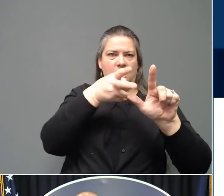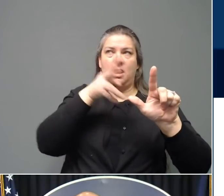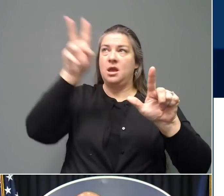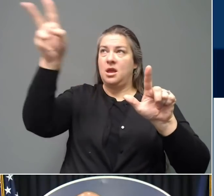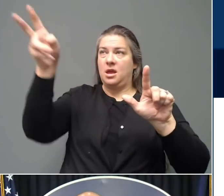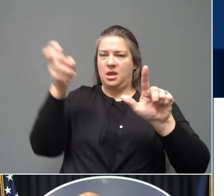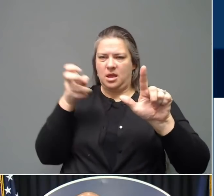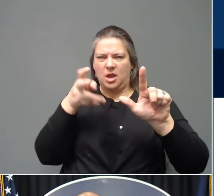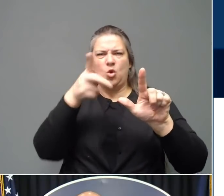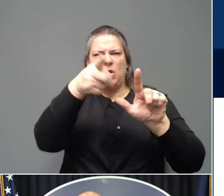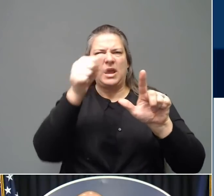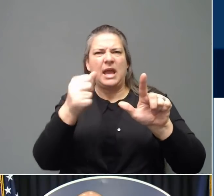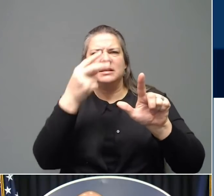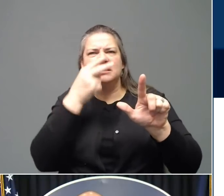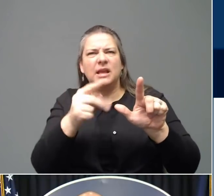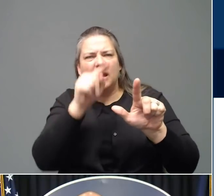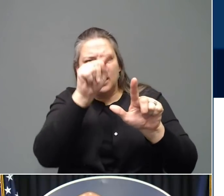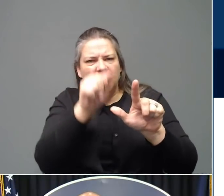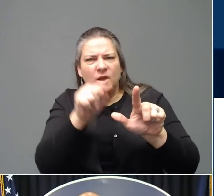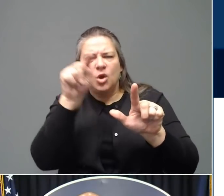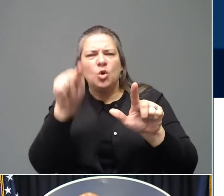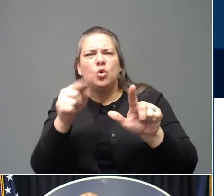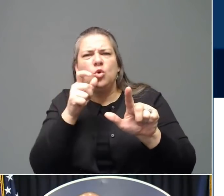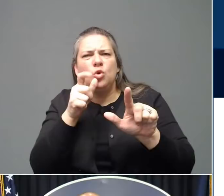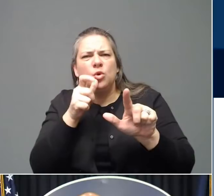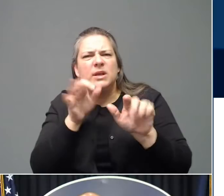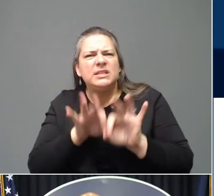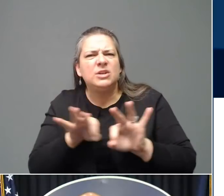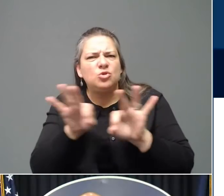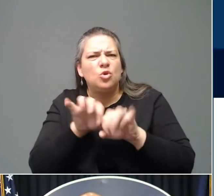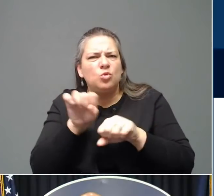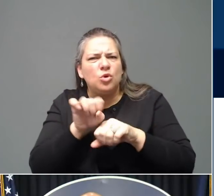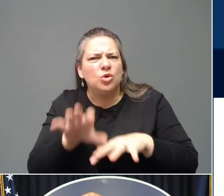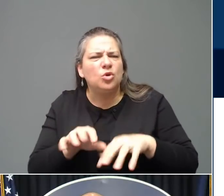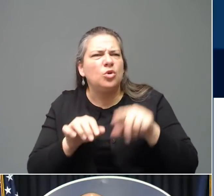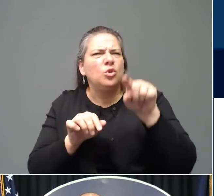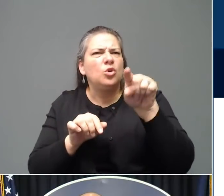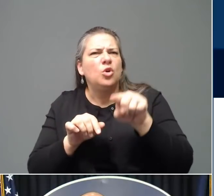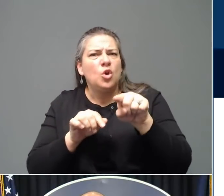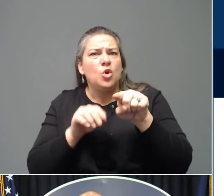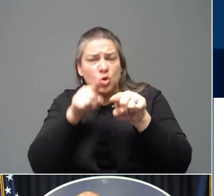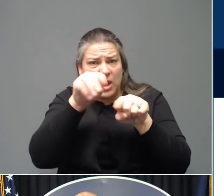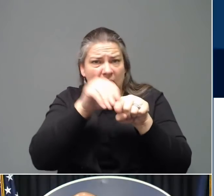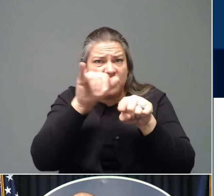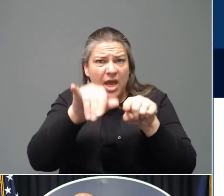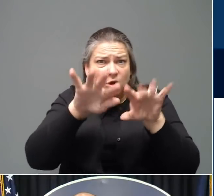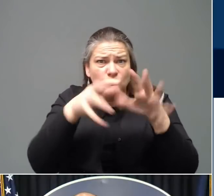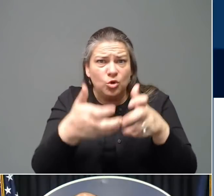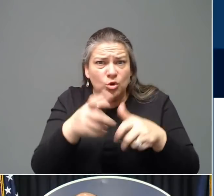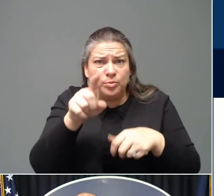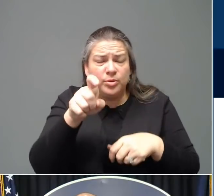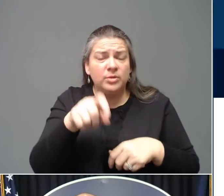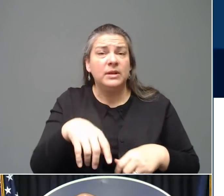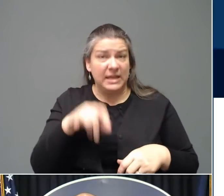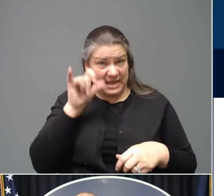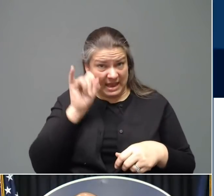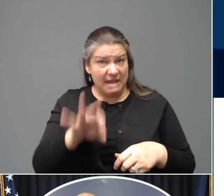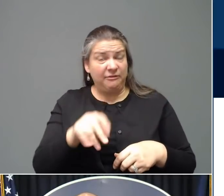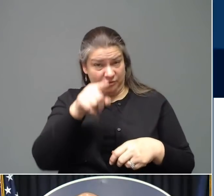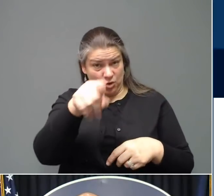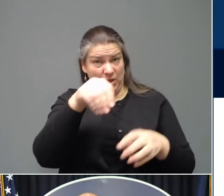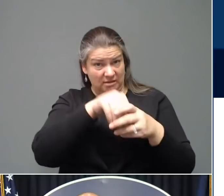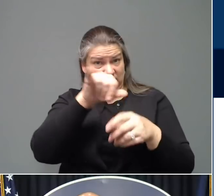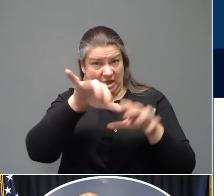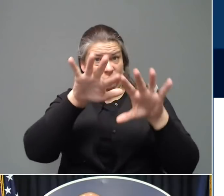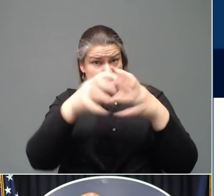to do is to follow those. If an individual says, I'm in those categories, then we would honor the person's request and we would